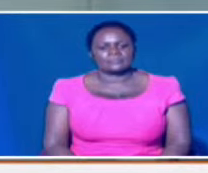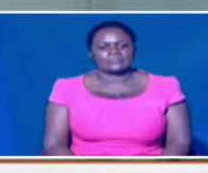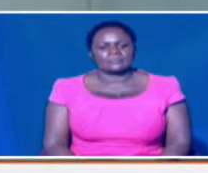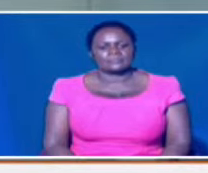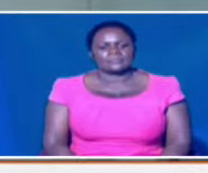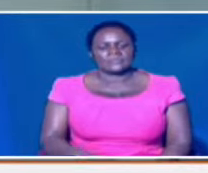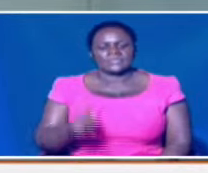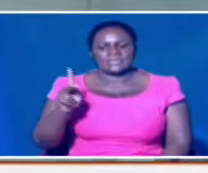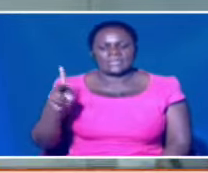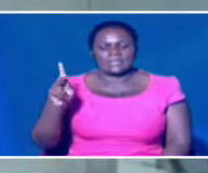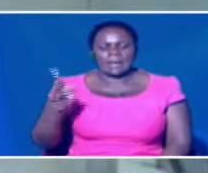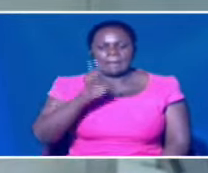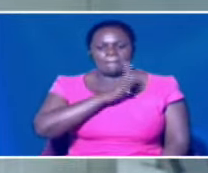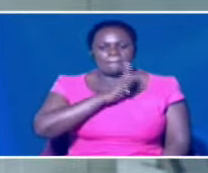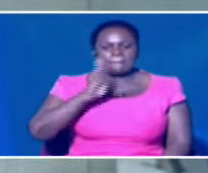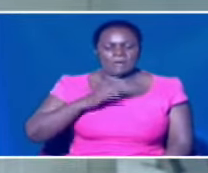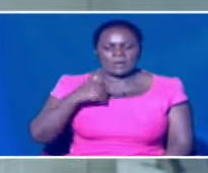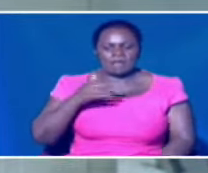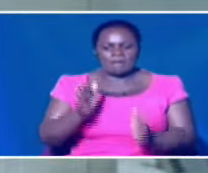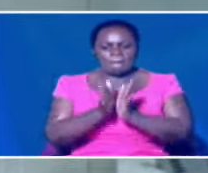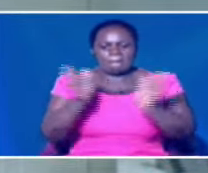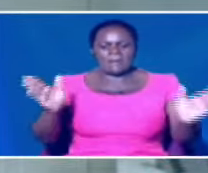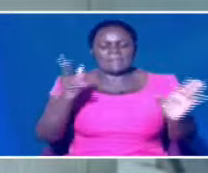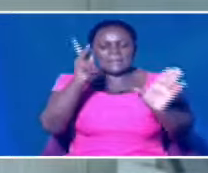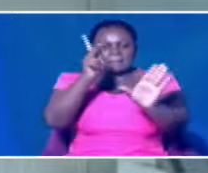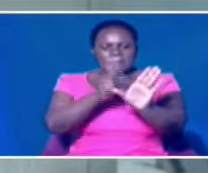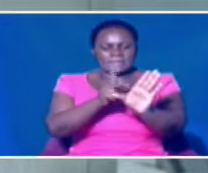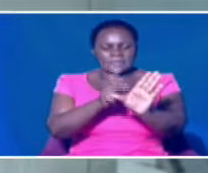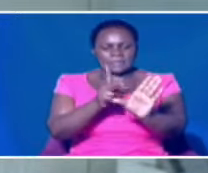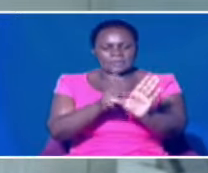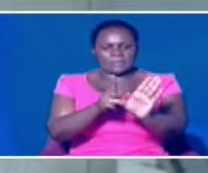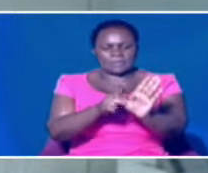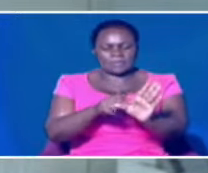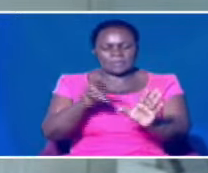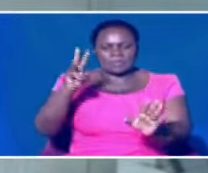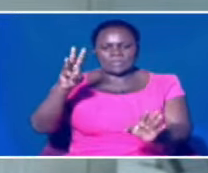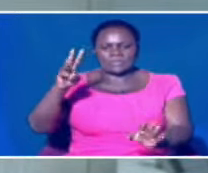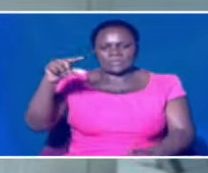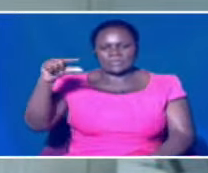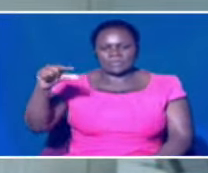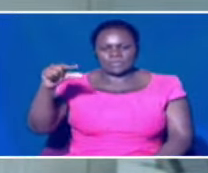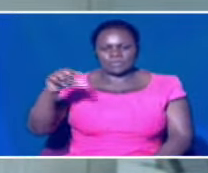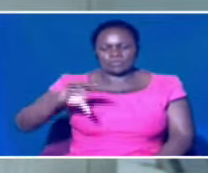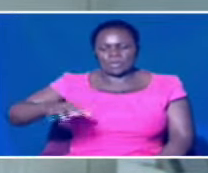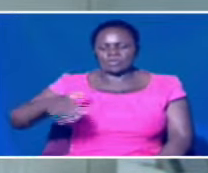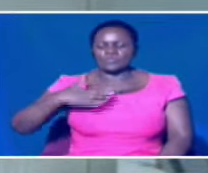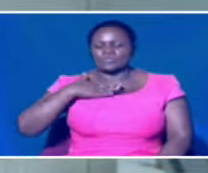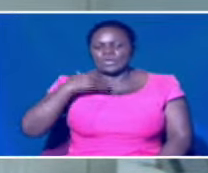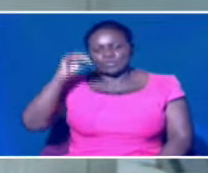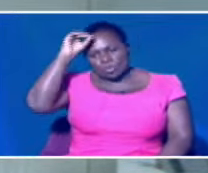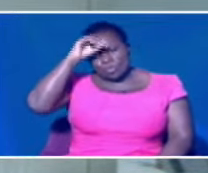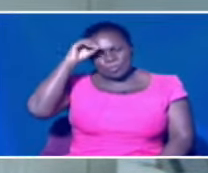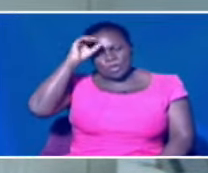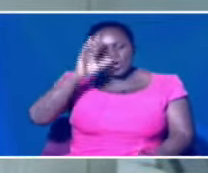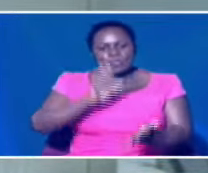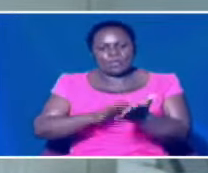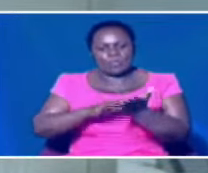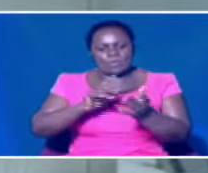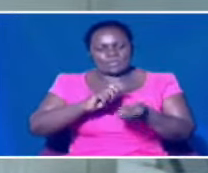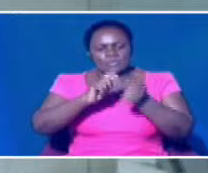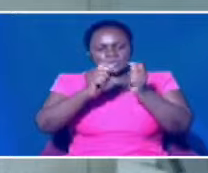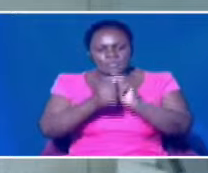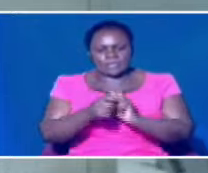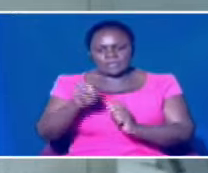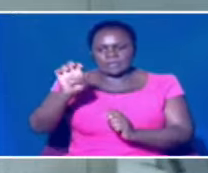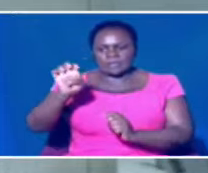The Kenya Veterinary Board has held public participation in Uasin Gishu County to seek views on the proposed amendments of the